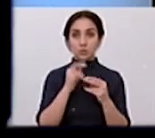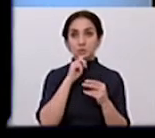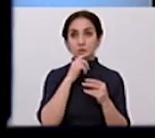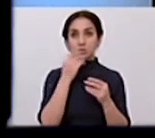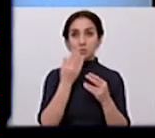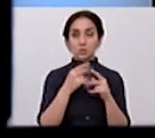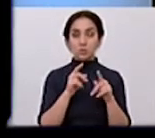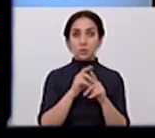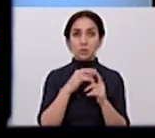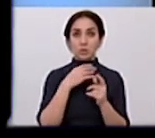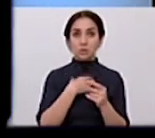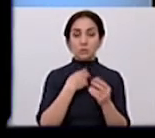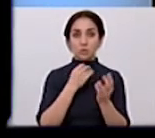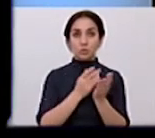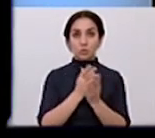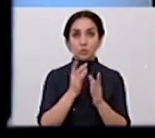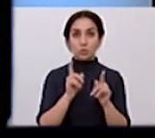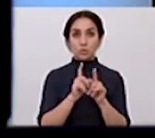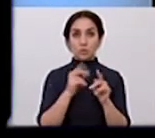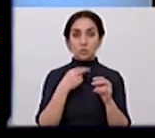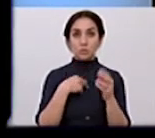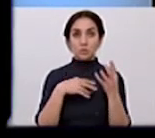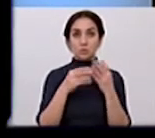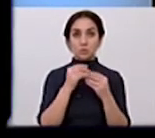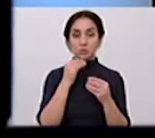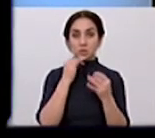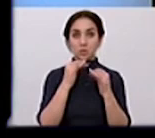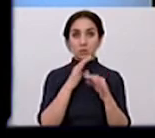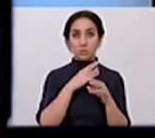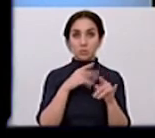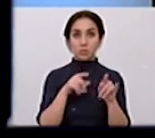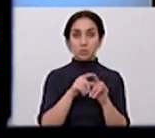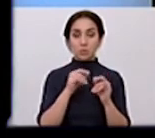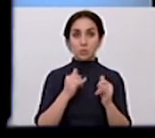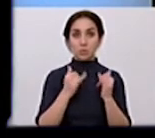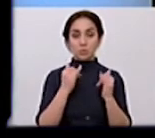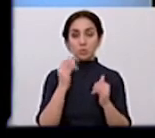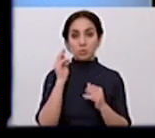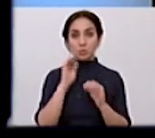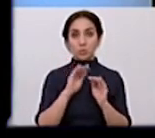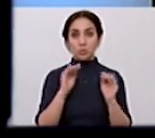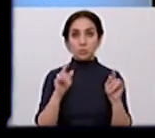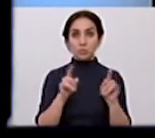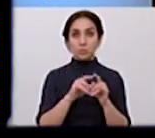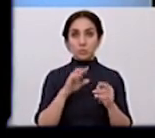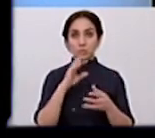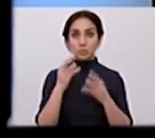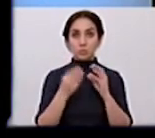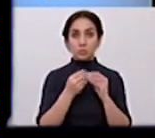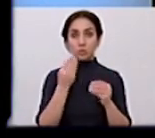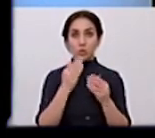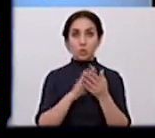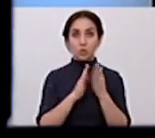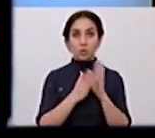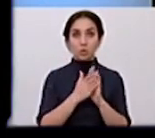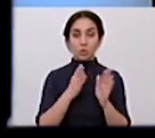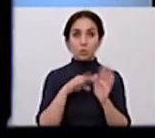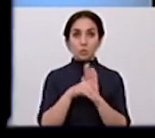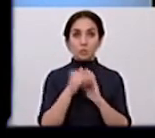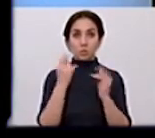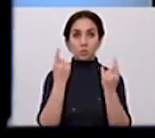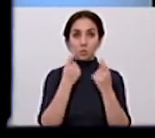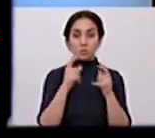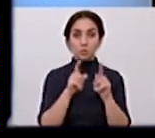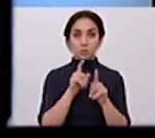iqtisodiy o'sha asosiy yo'nalishlarni biz siz bilan gaplashdik. Endi hurmatli o'quvchilar mana shularni umumlashtirgan holatda qo'shimcha